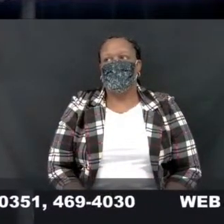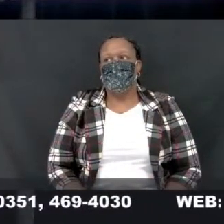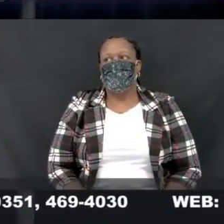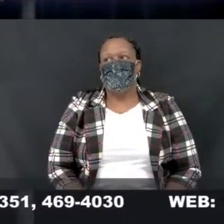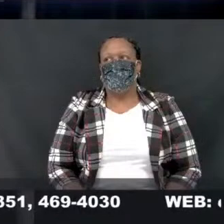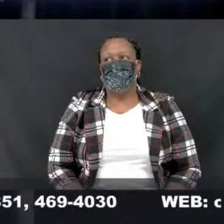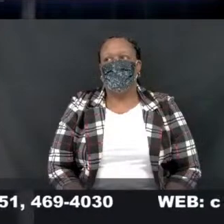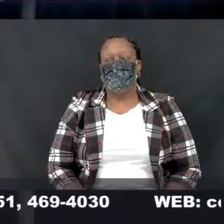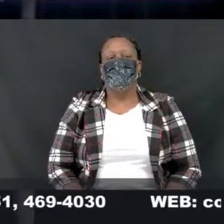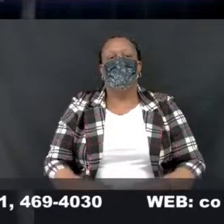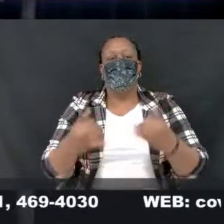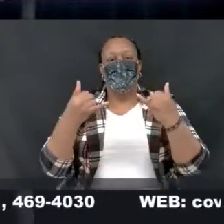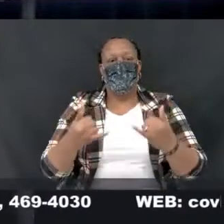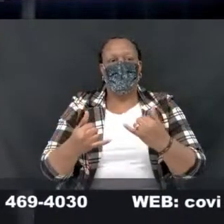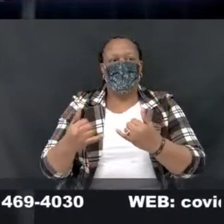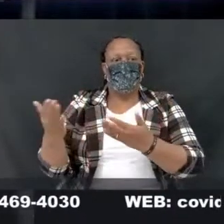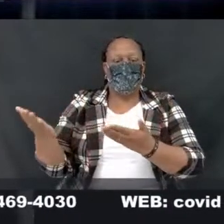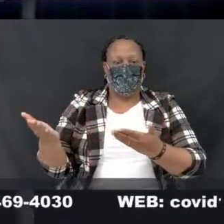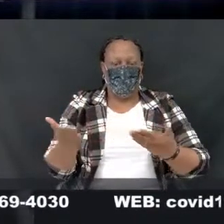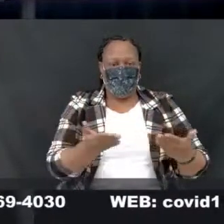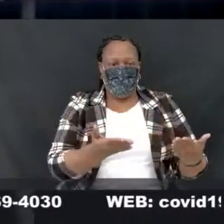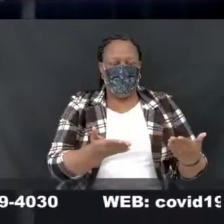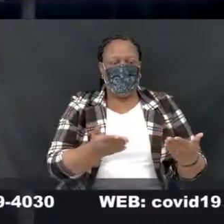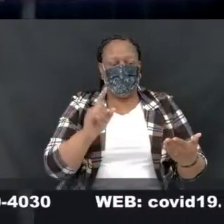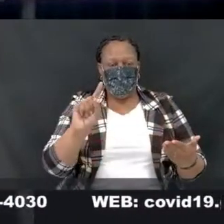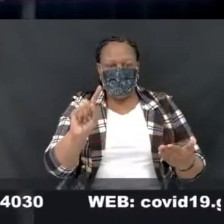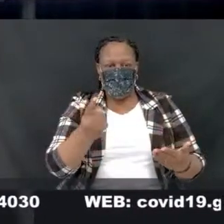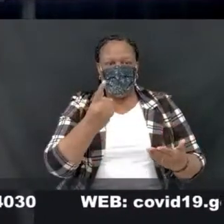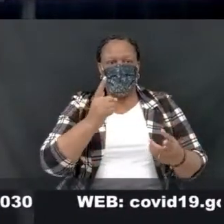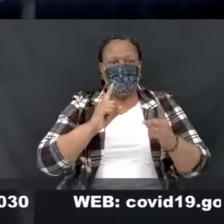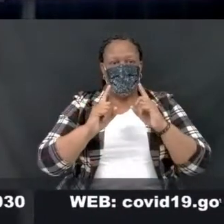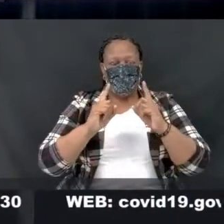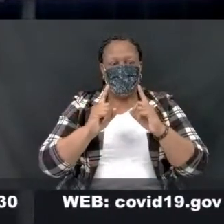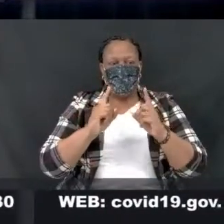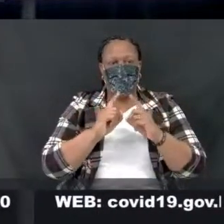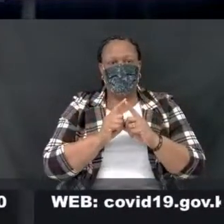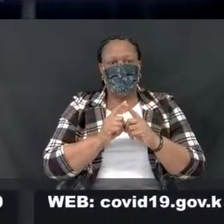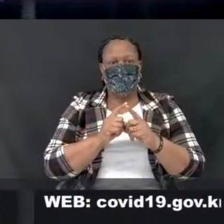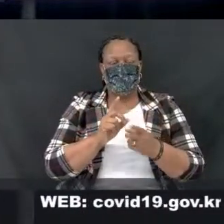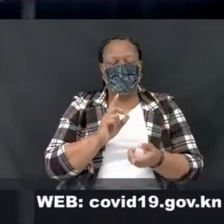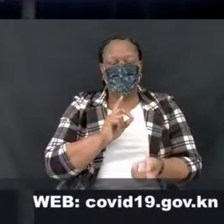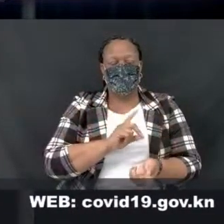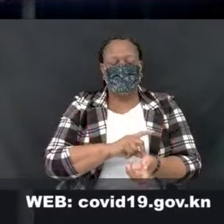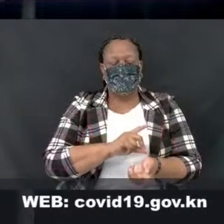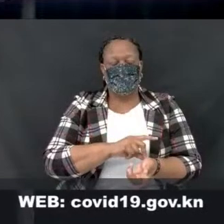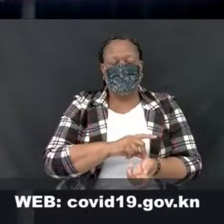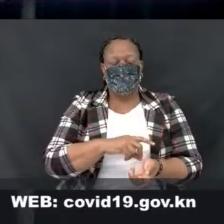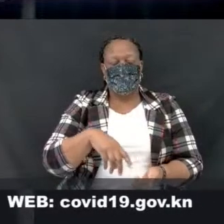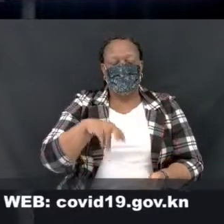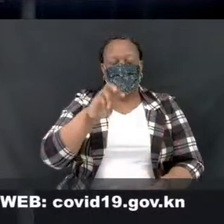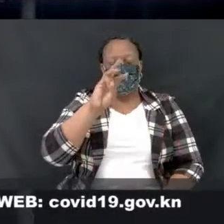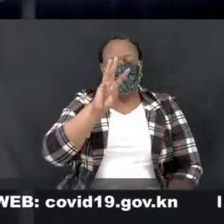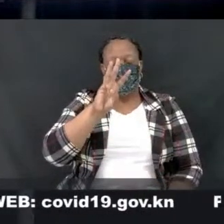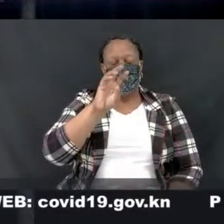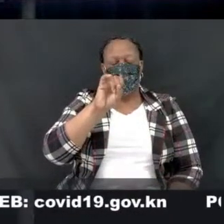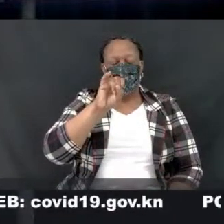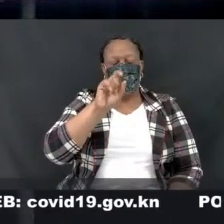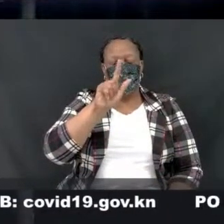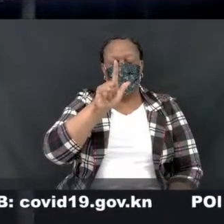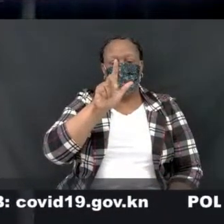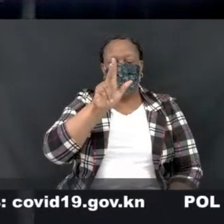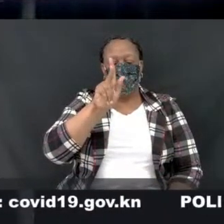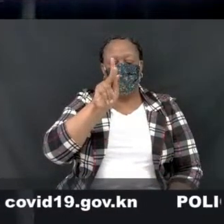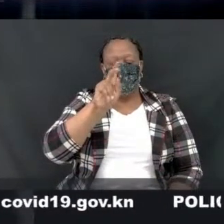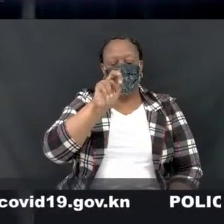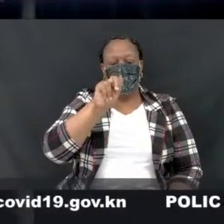I will now like to invite our first presenter for today, Dr. Cameron Wilkinson, Medical Chief of Staff at the JNF Hospital, to